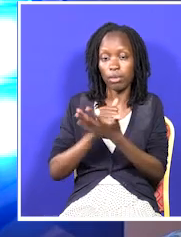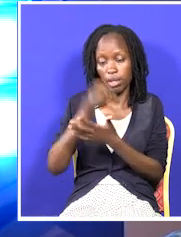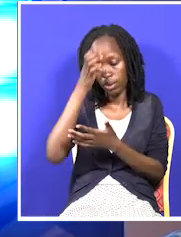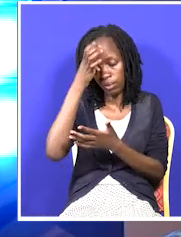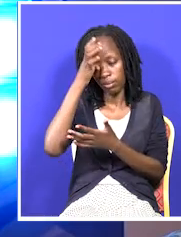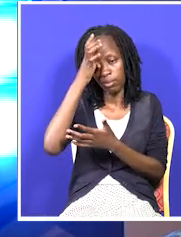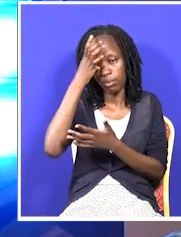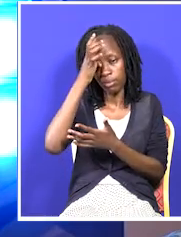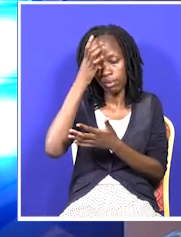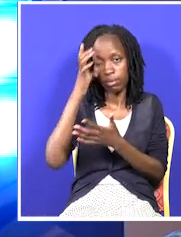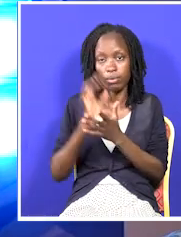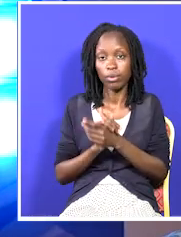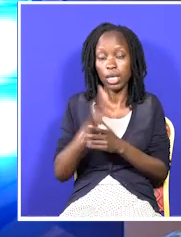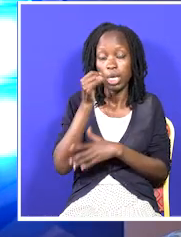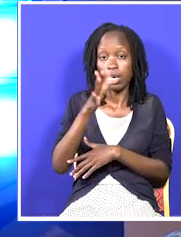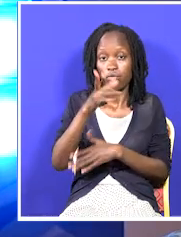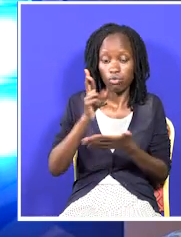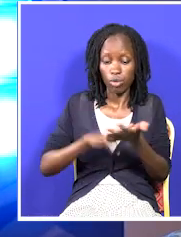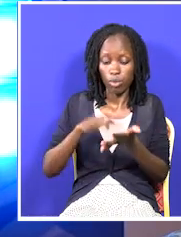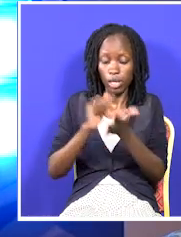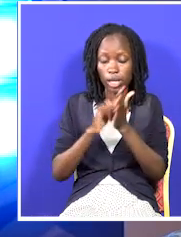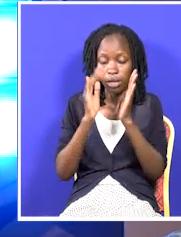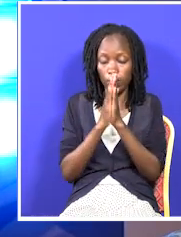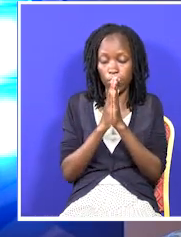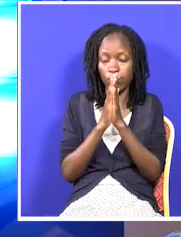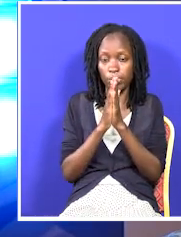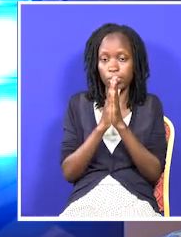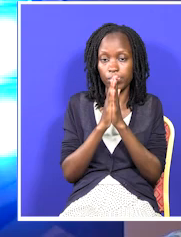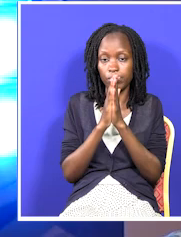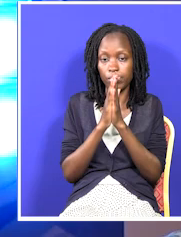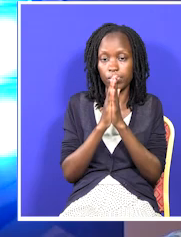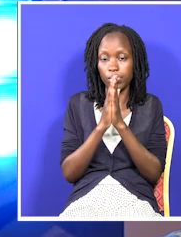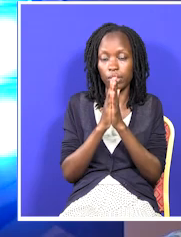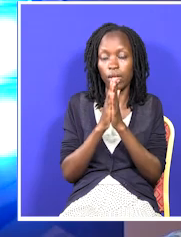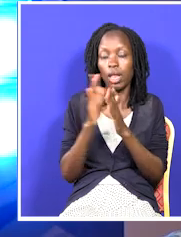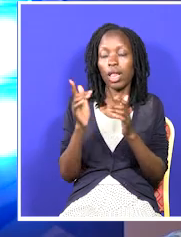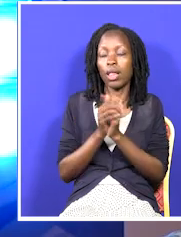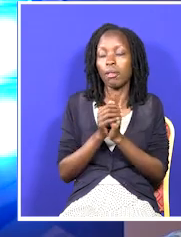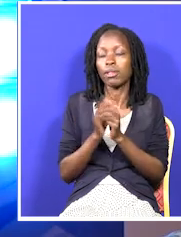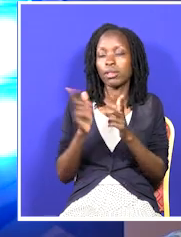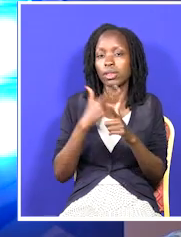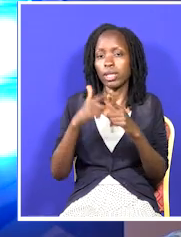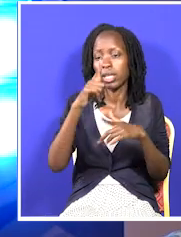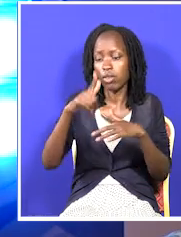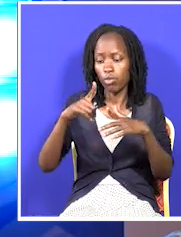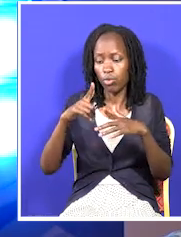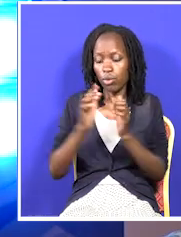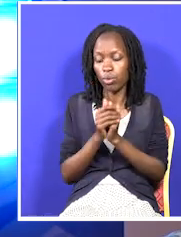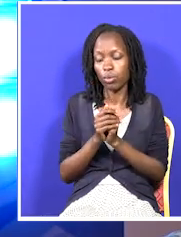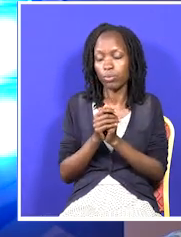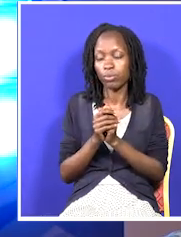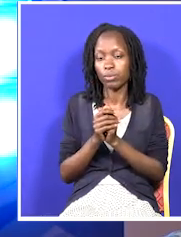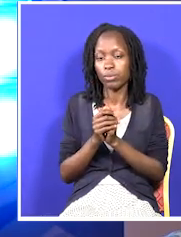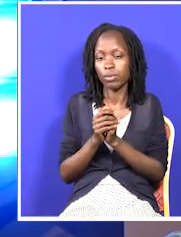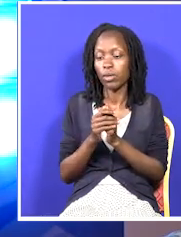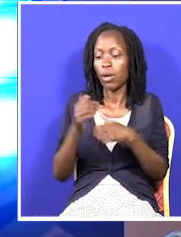Amen. Amen. If you have made that prayer, friends, you have taken a step